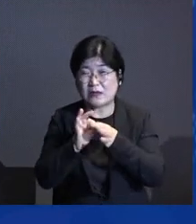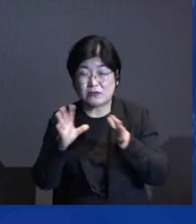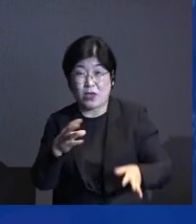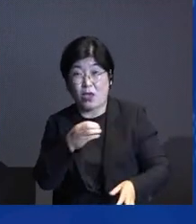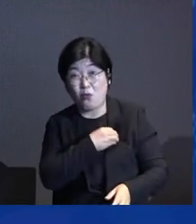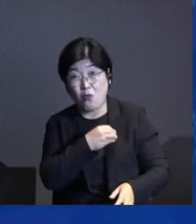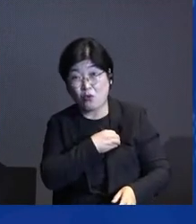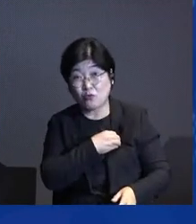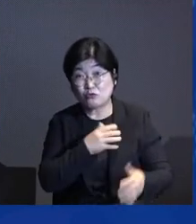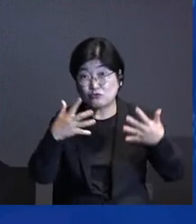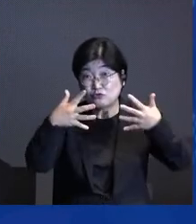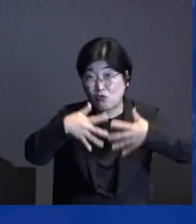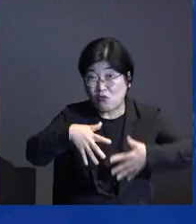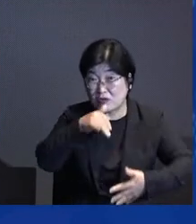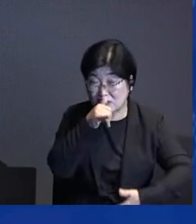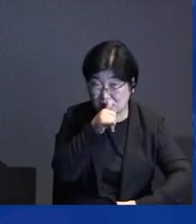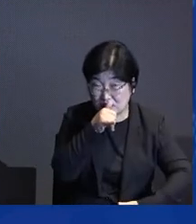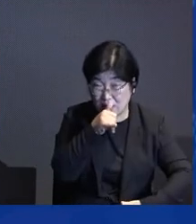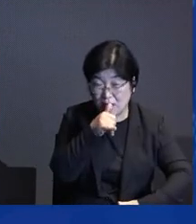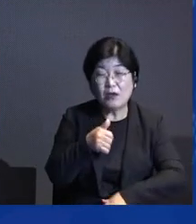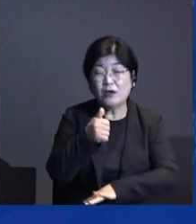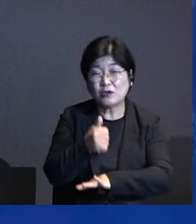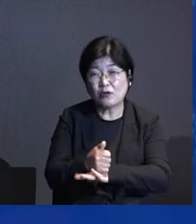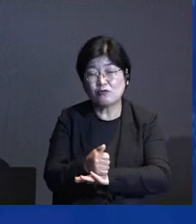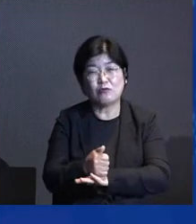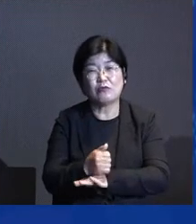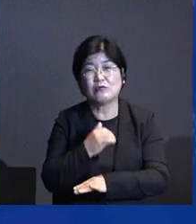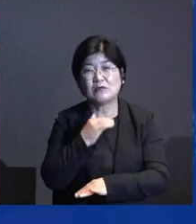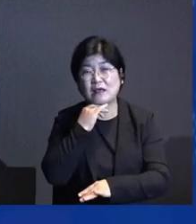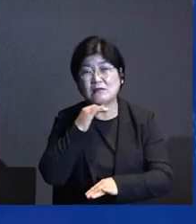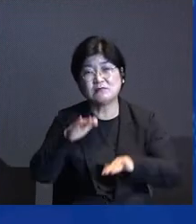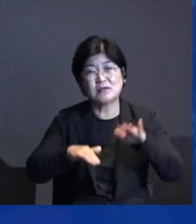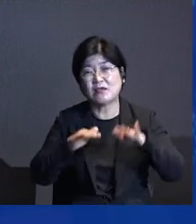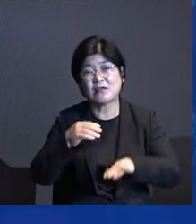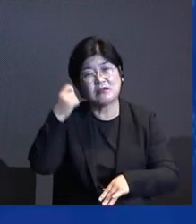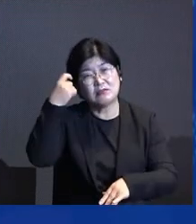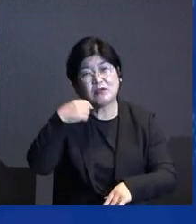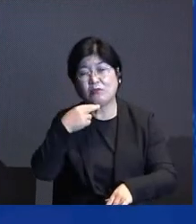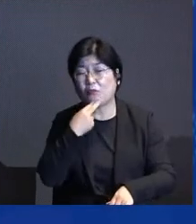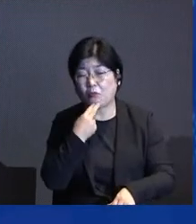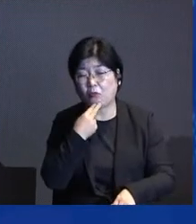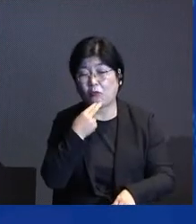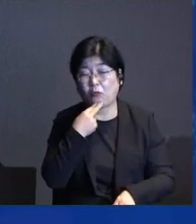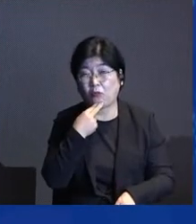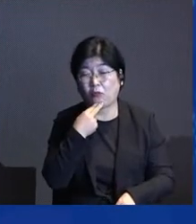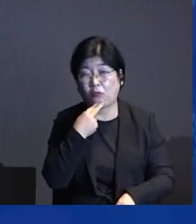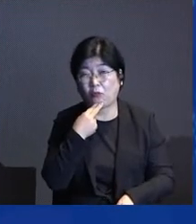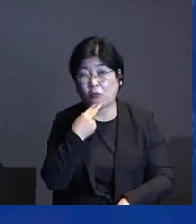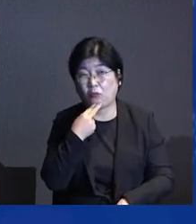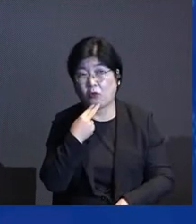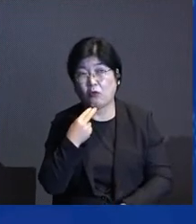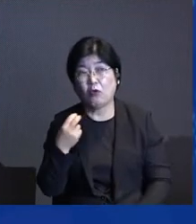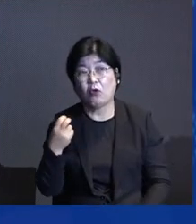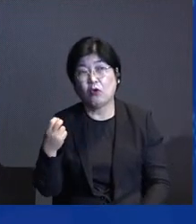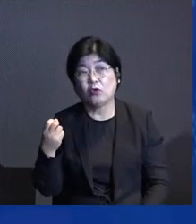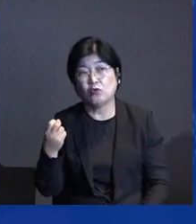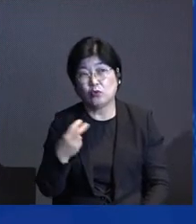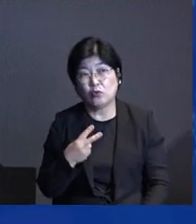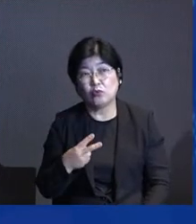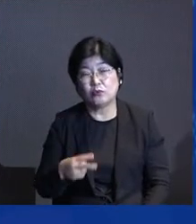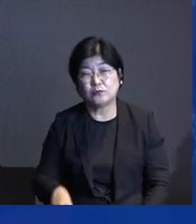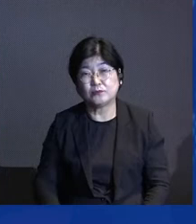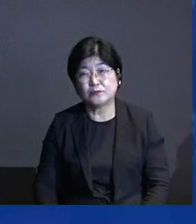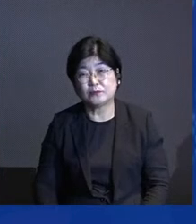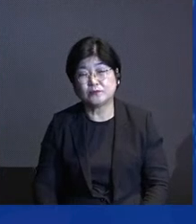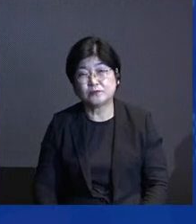reduce the generational gaps, as well as it brings the people together, increase the solidarity of the community.